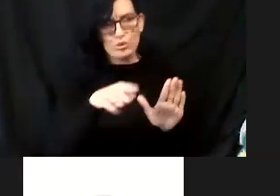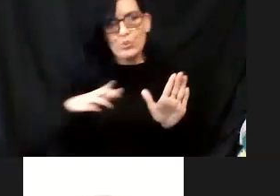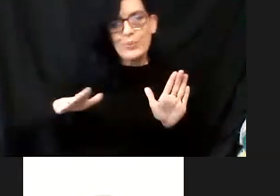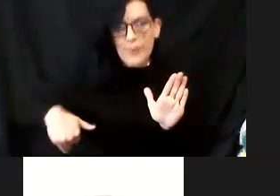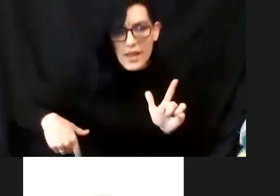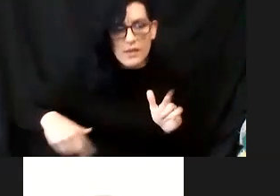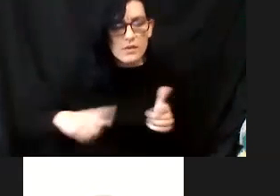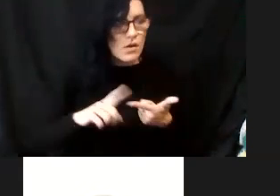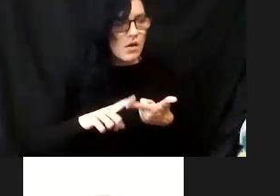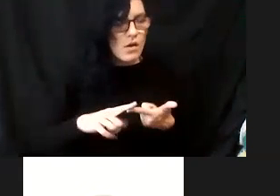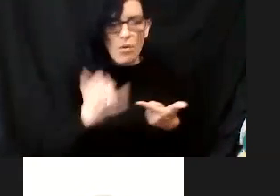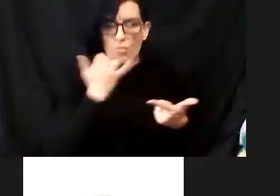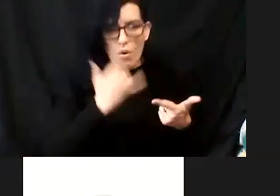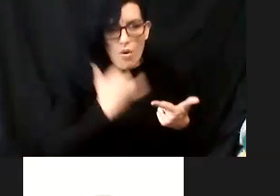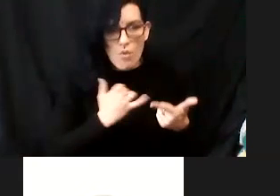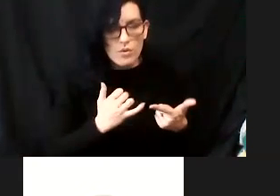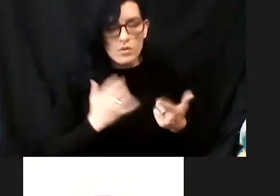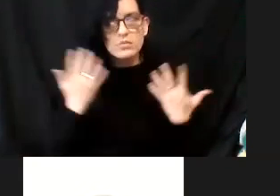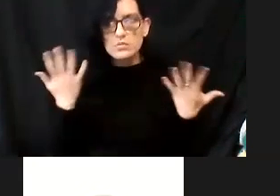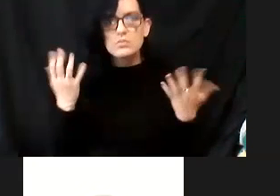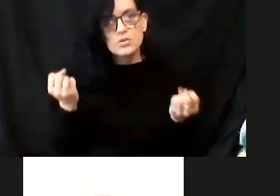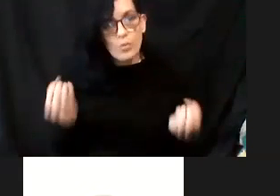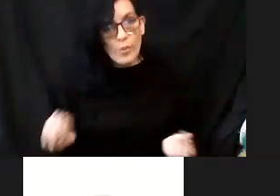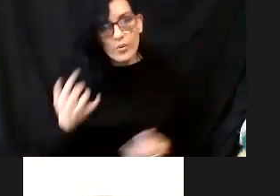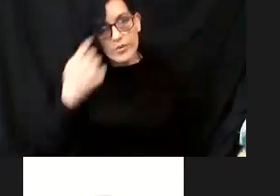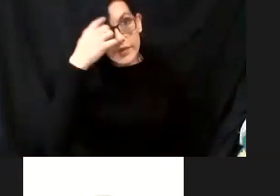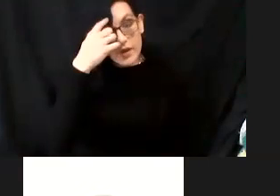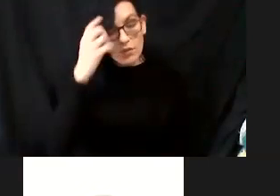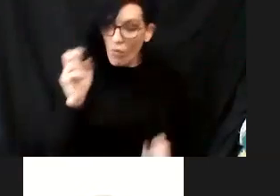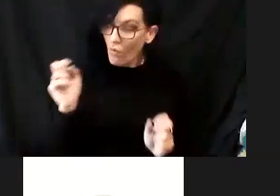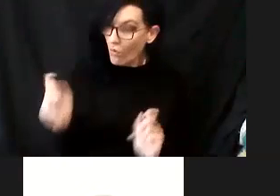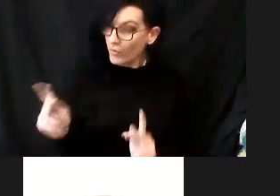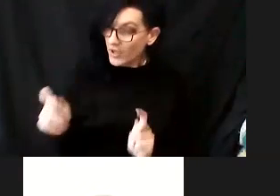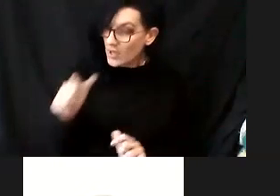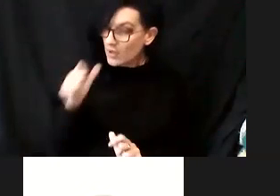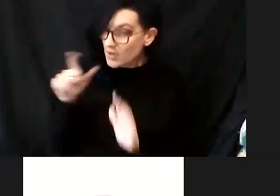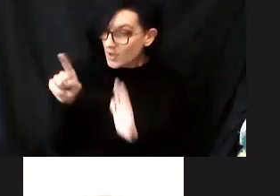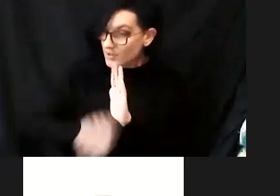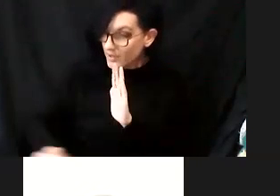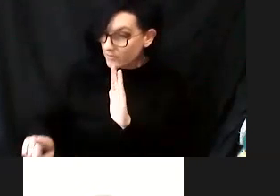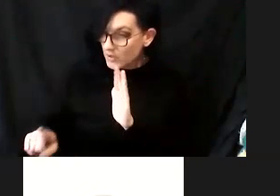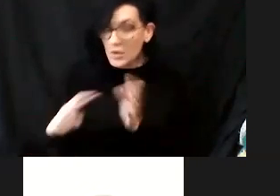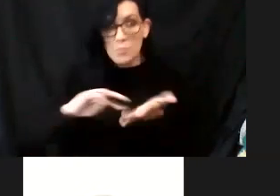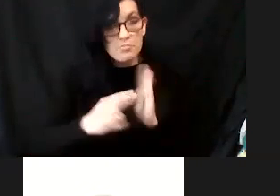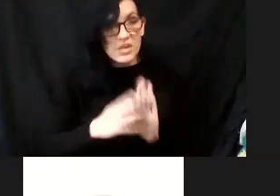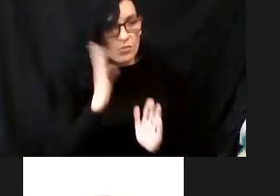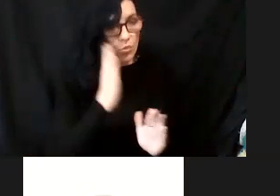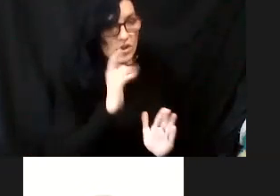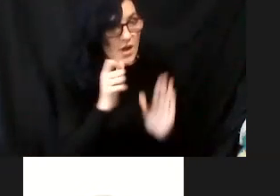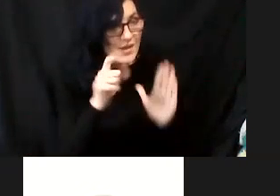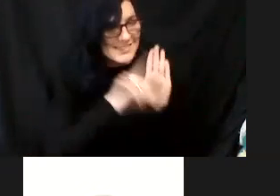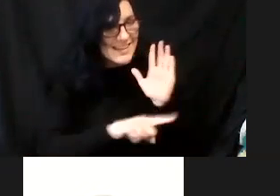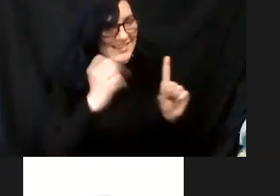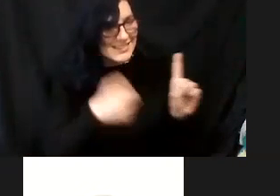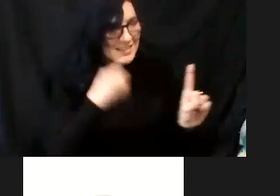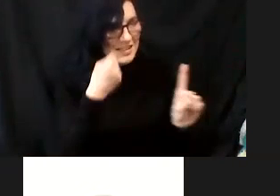did anything wrong. So you would think it wouldn't negatively impact your credit, and it shouldn't.